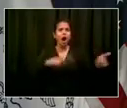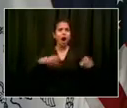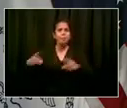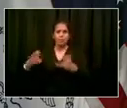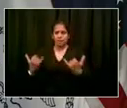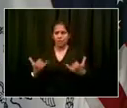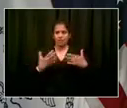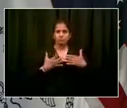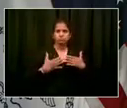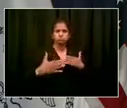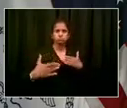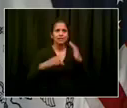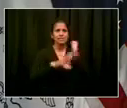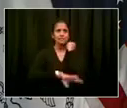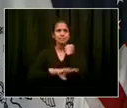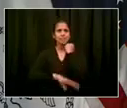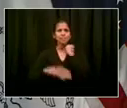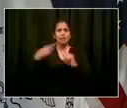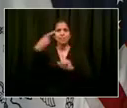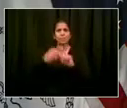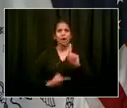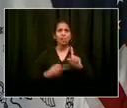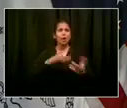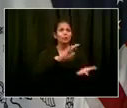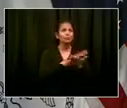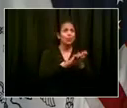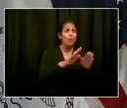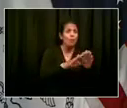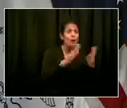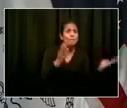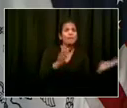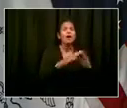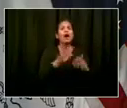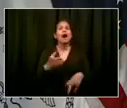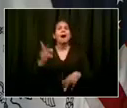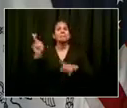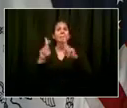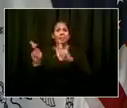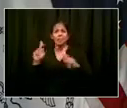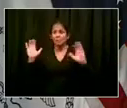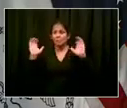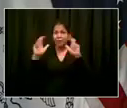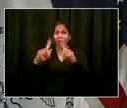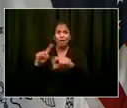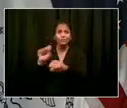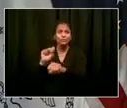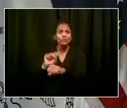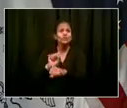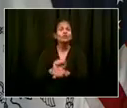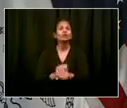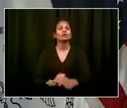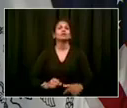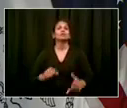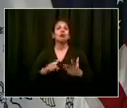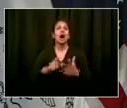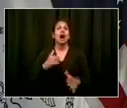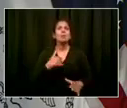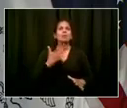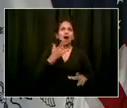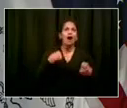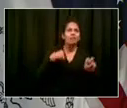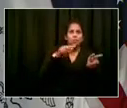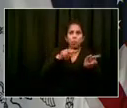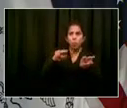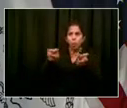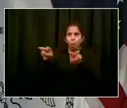bring back the next and the next and the next. So there's some real focus there on trying to get that piece right. And then again, the